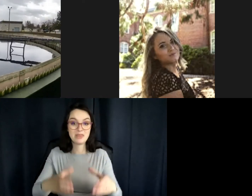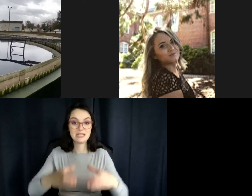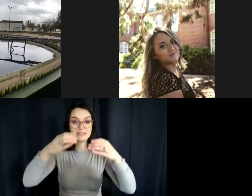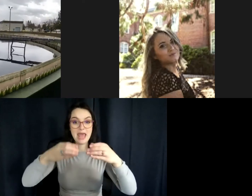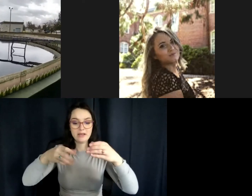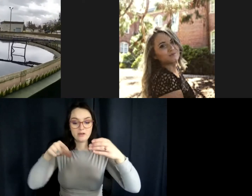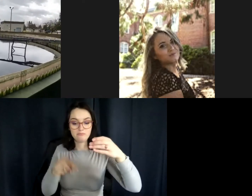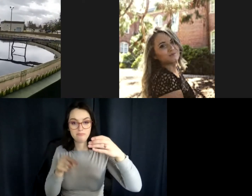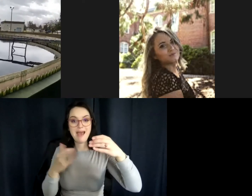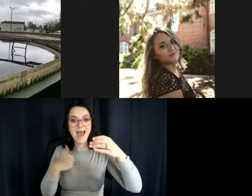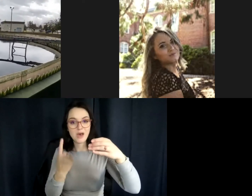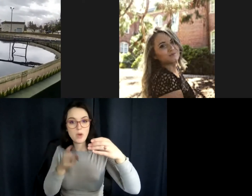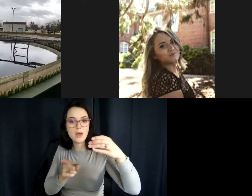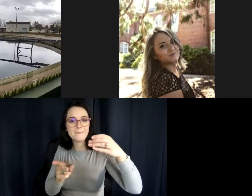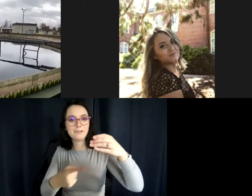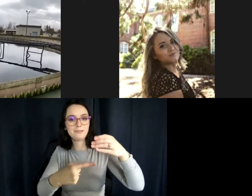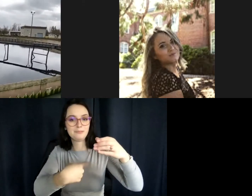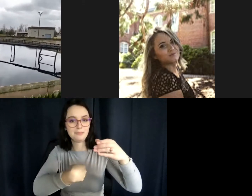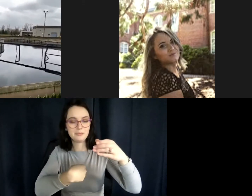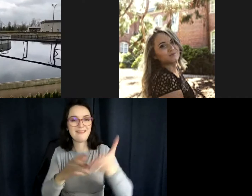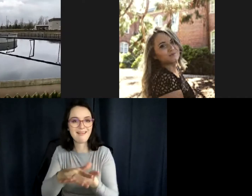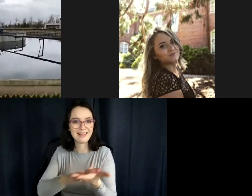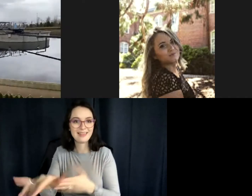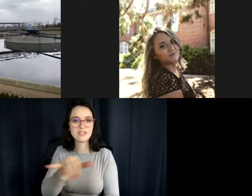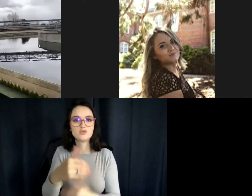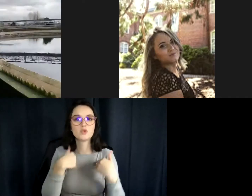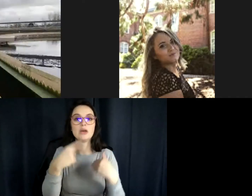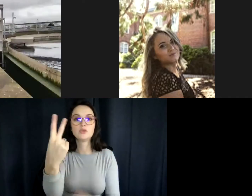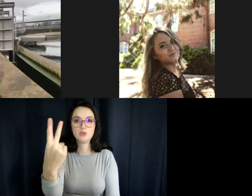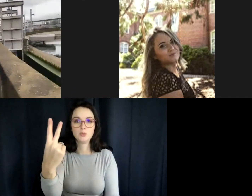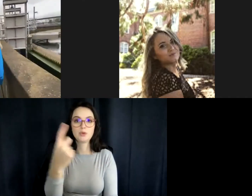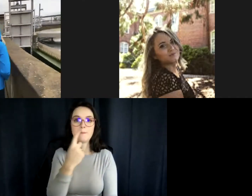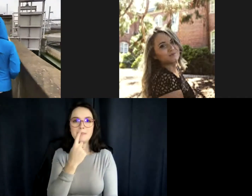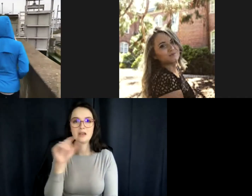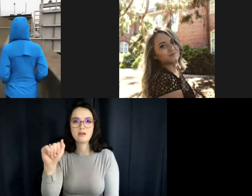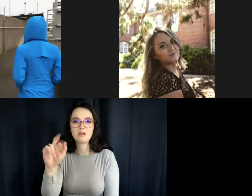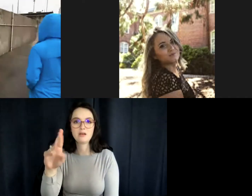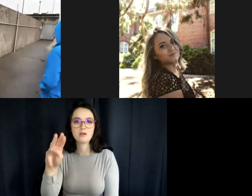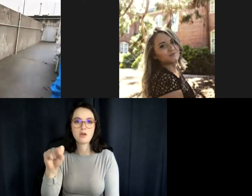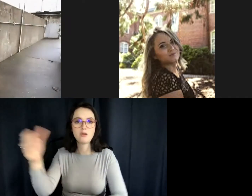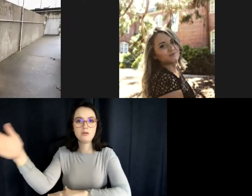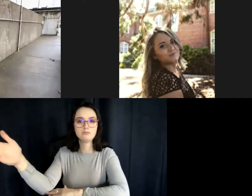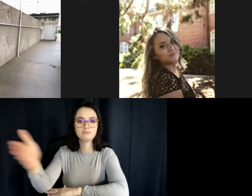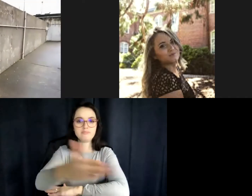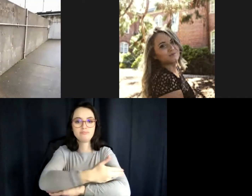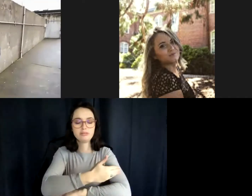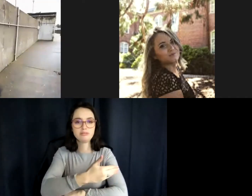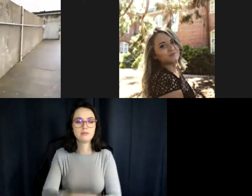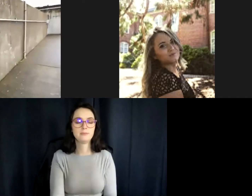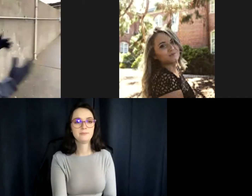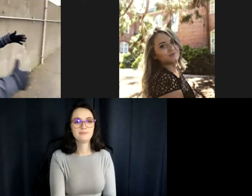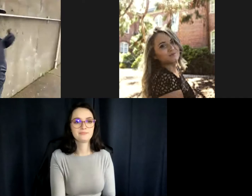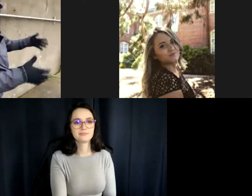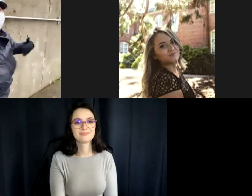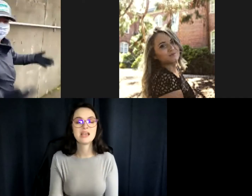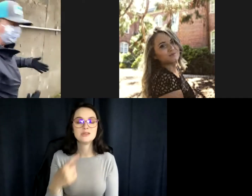primary clarifiers. We just did the aeration basin, which is the start of biological removal. We're going to go to secondary